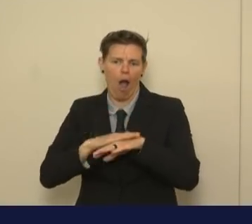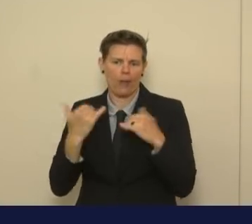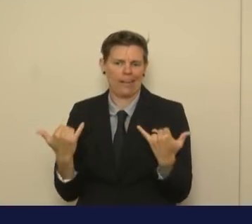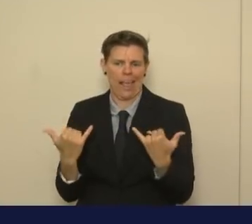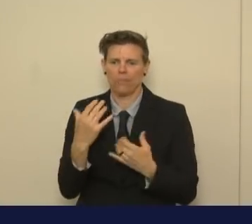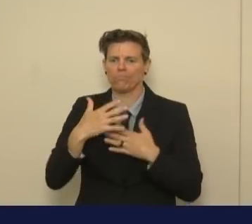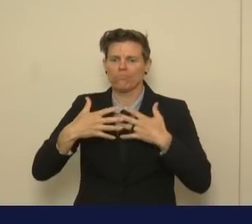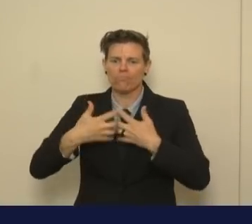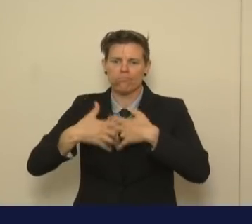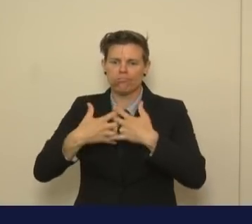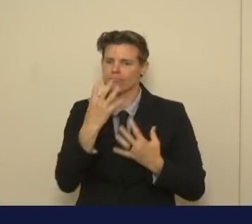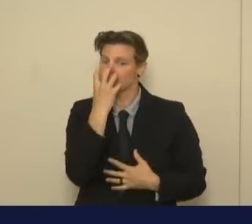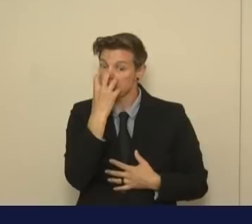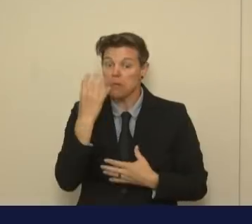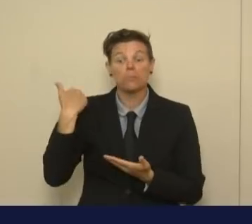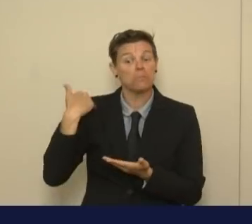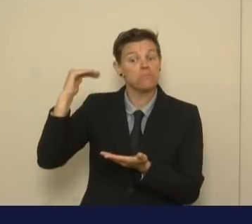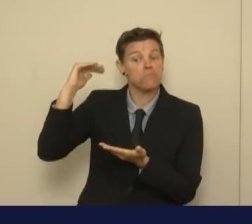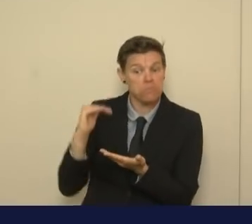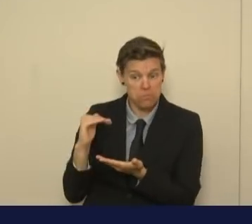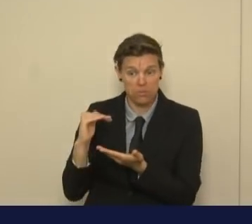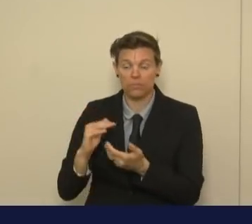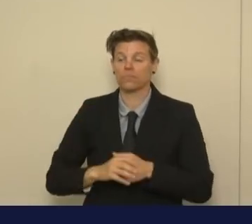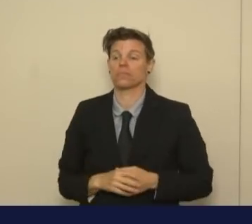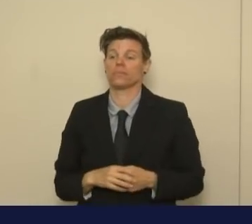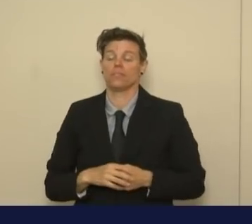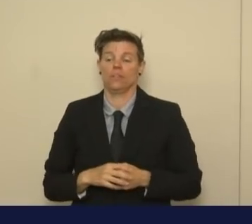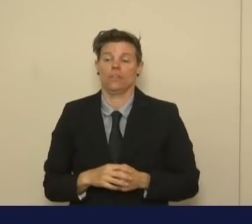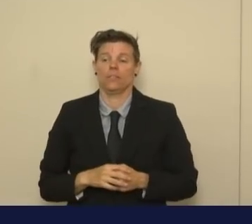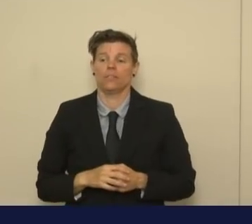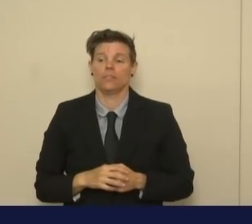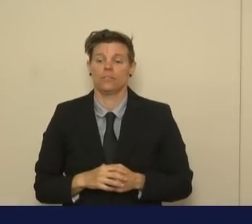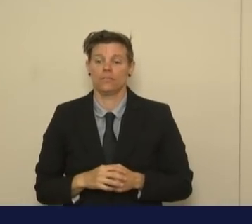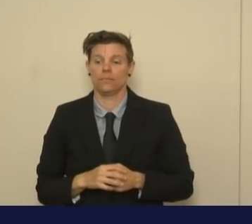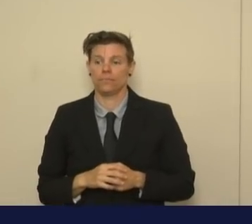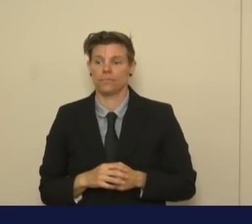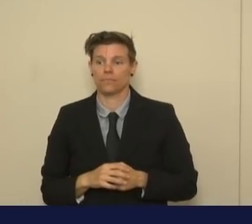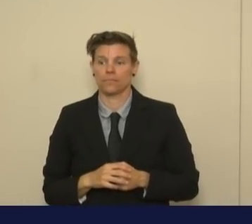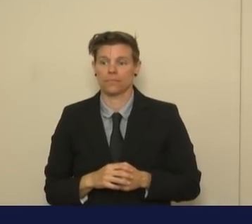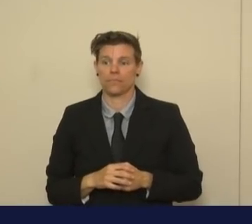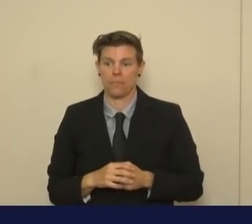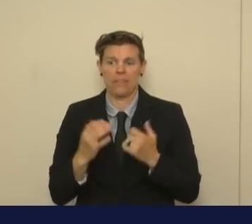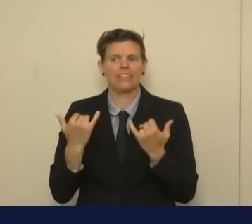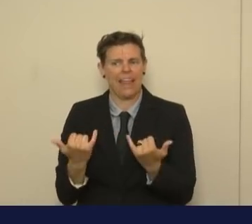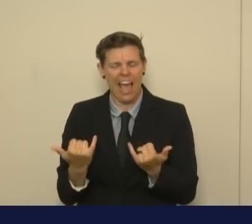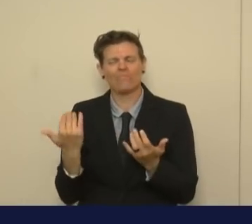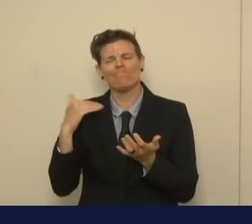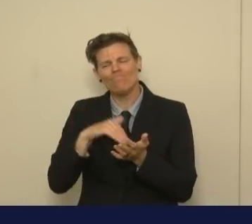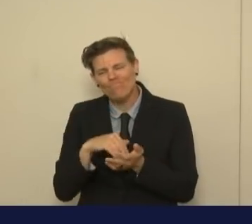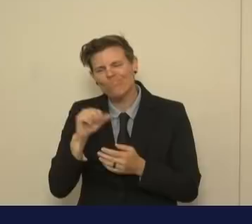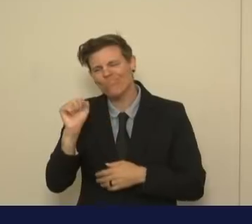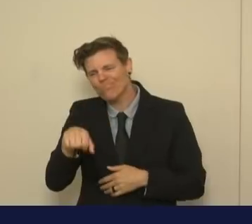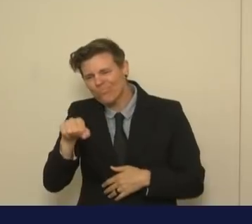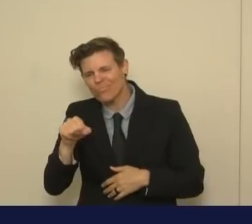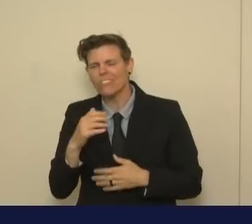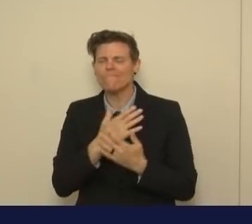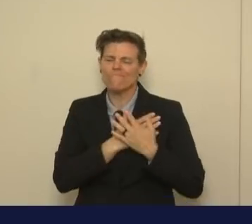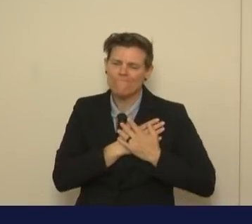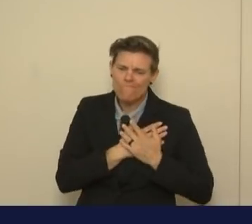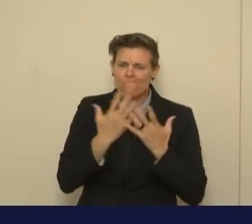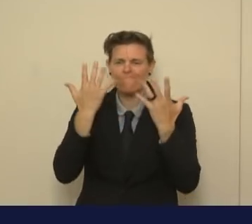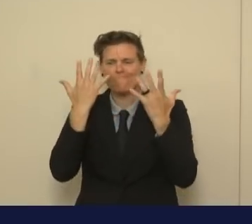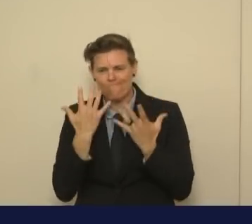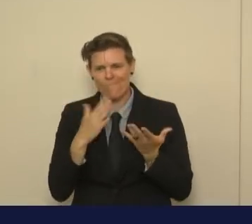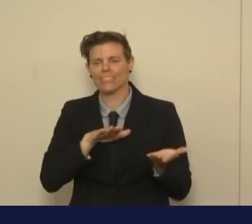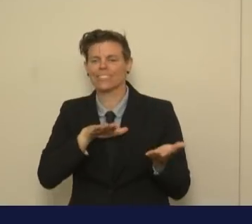not announcing that we've lost New Mexicans. Today, again, unfortunately, is no different. We have